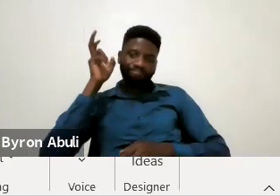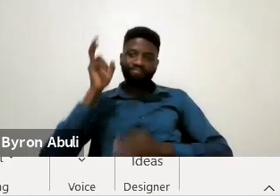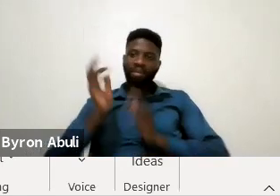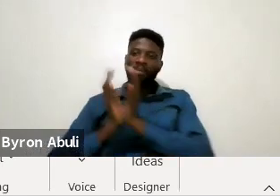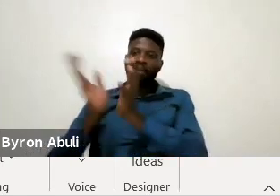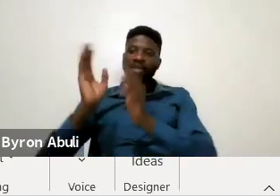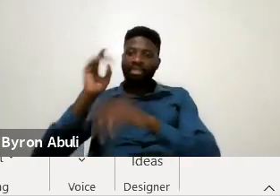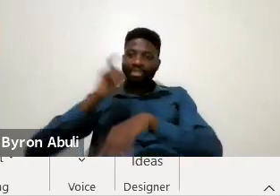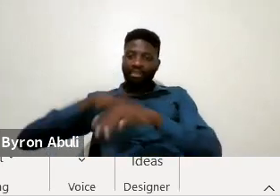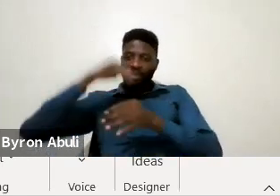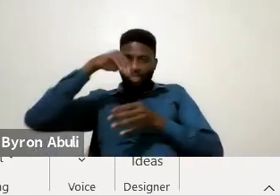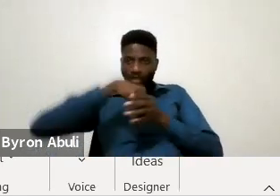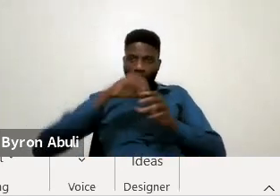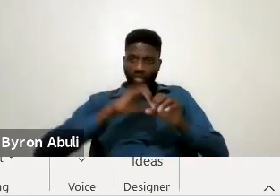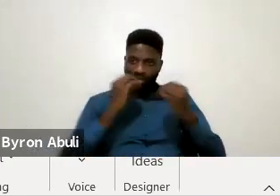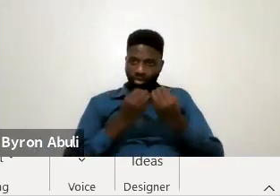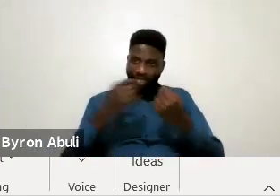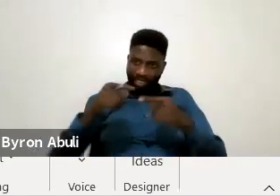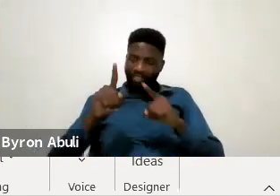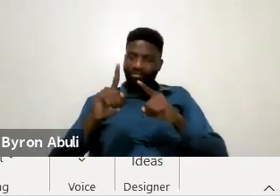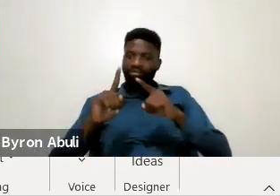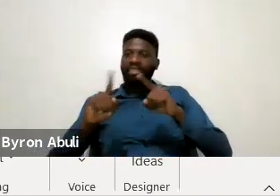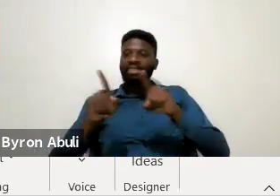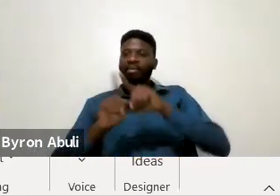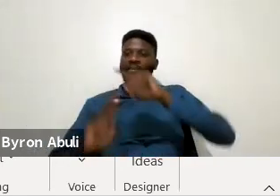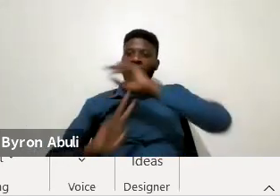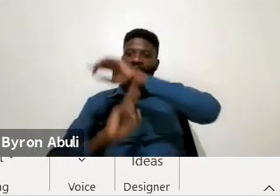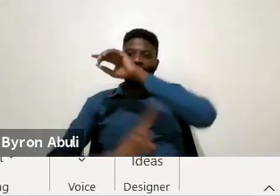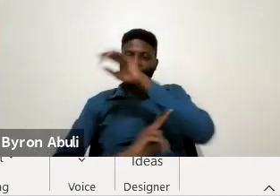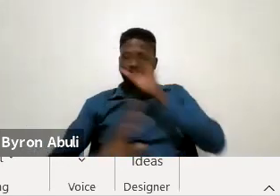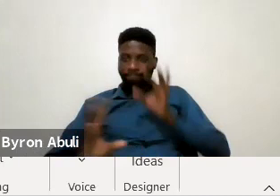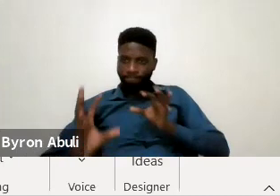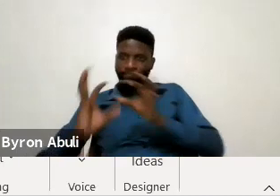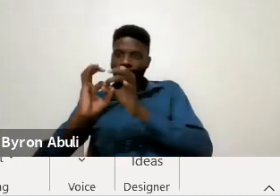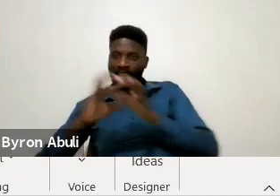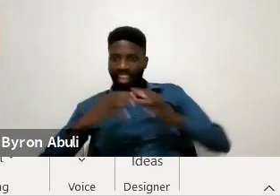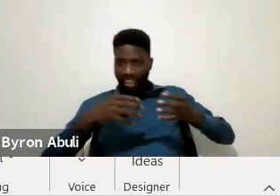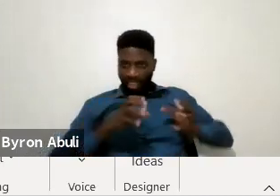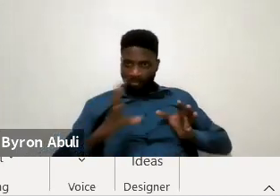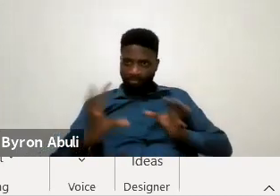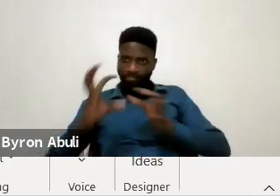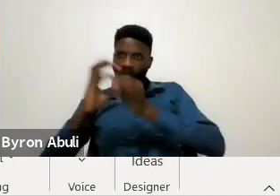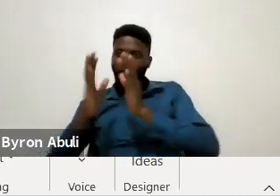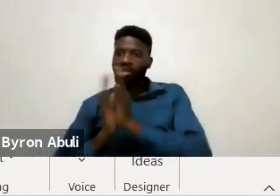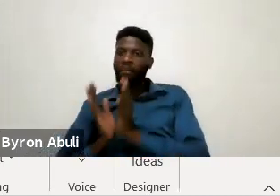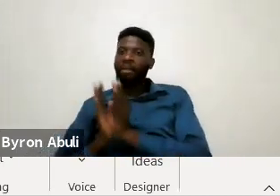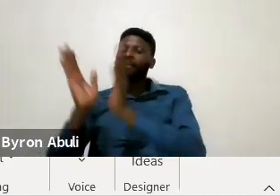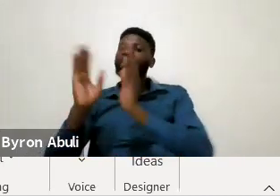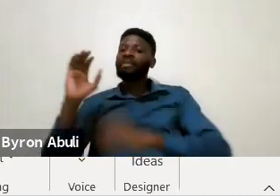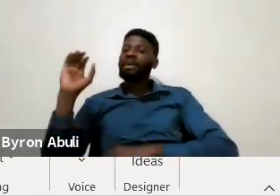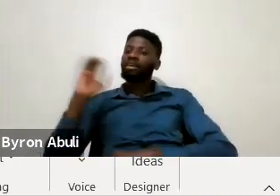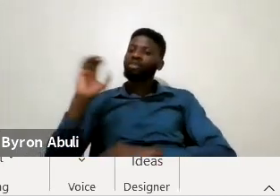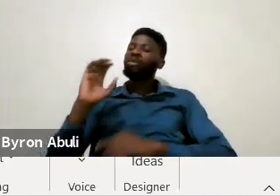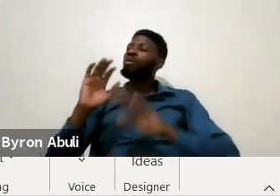are that bridge between the organization itself or the company with the public, or be it the customers or whoever it is.